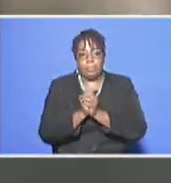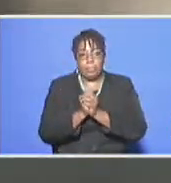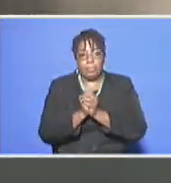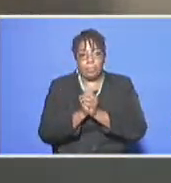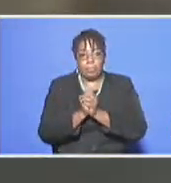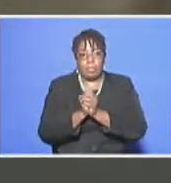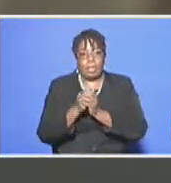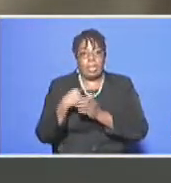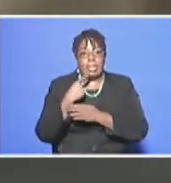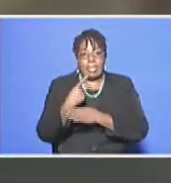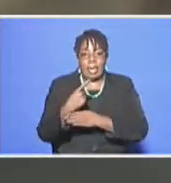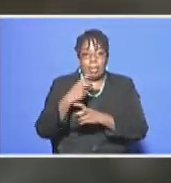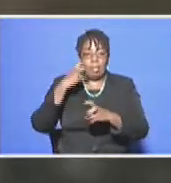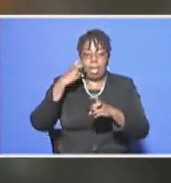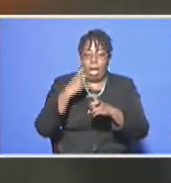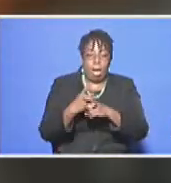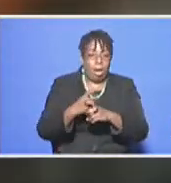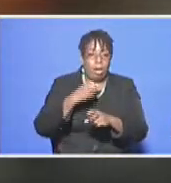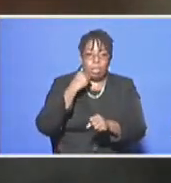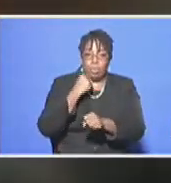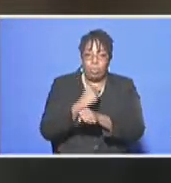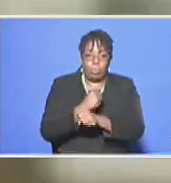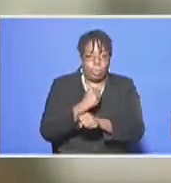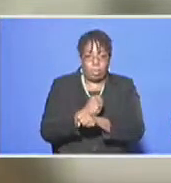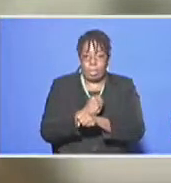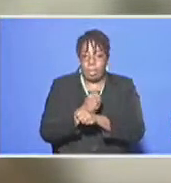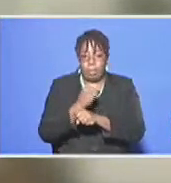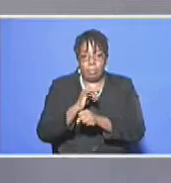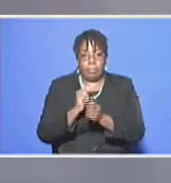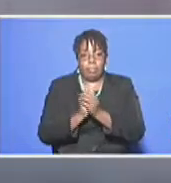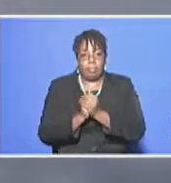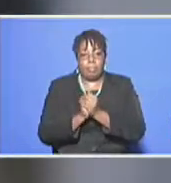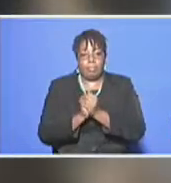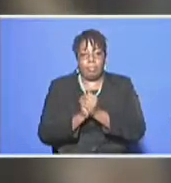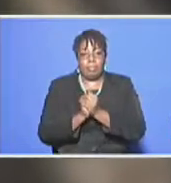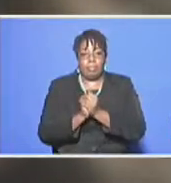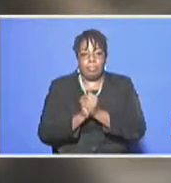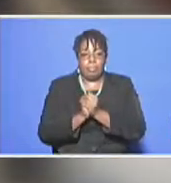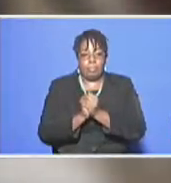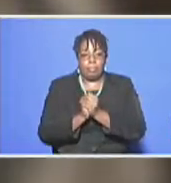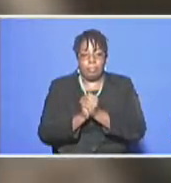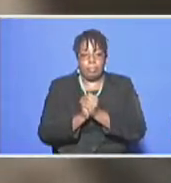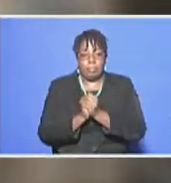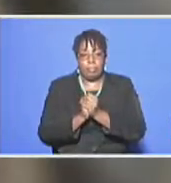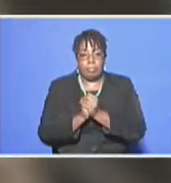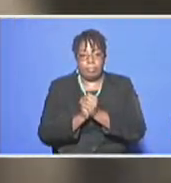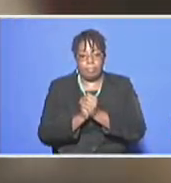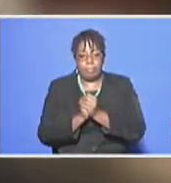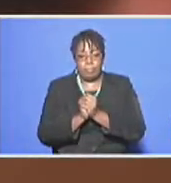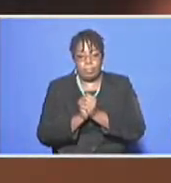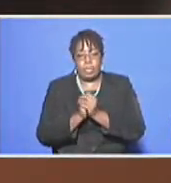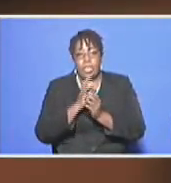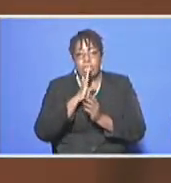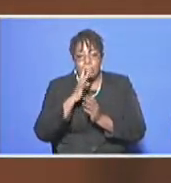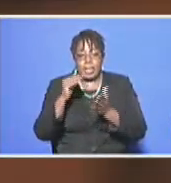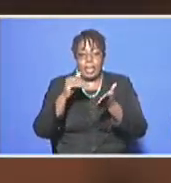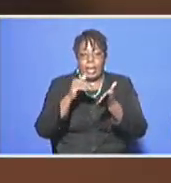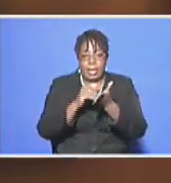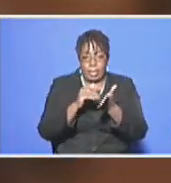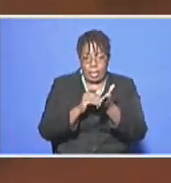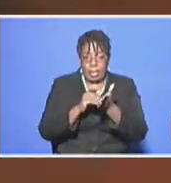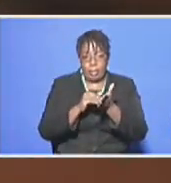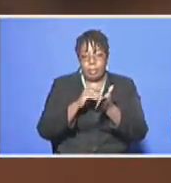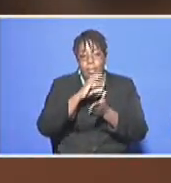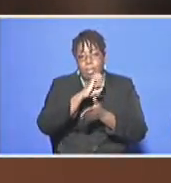It's heartbroken. Heartbroken. Nous get mama, nous get papa, nous get petit